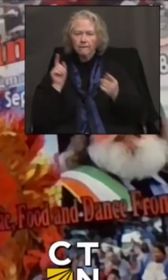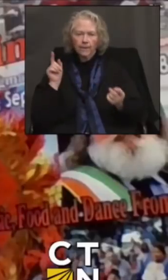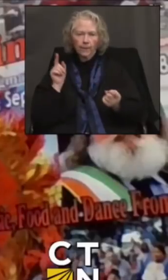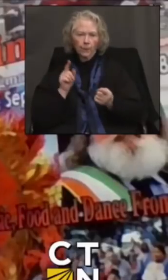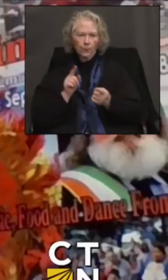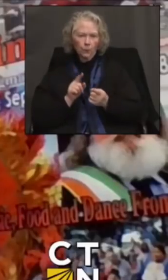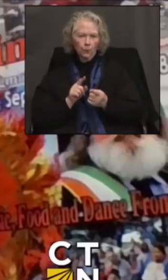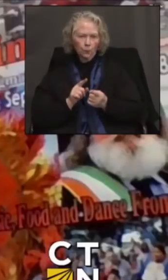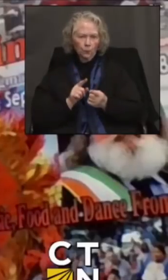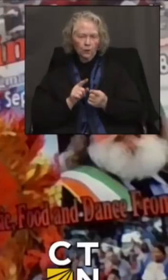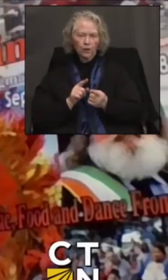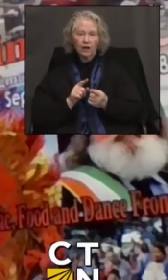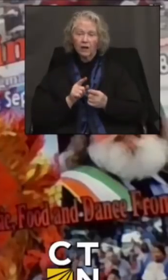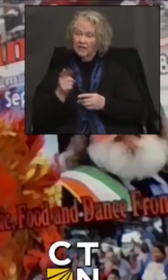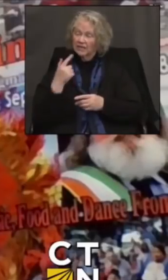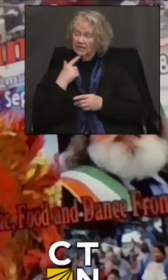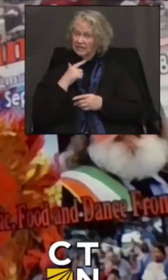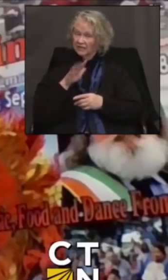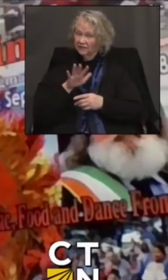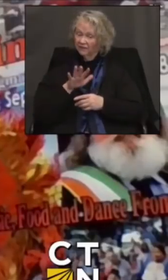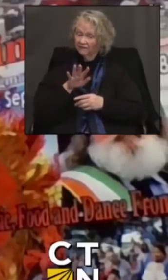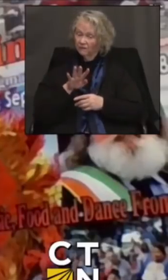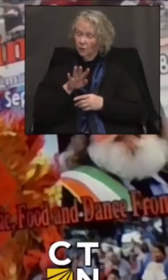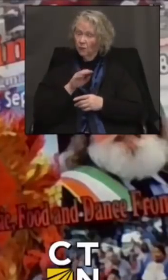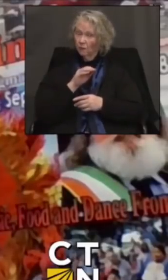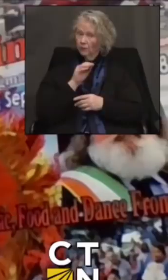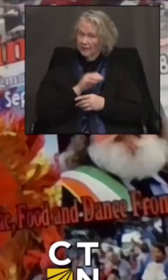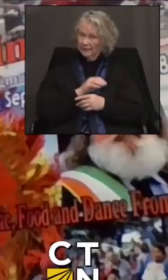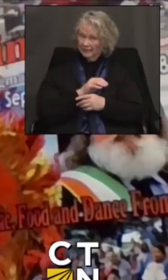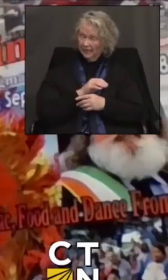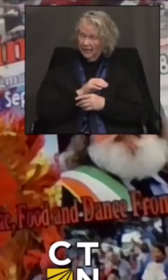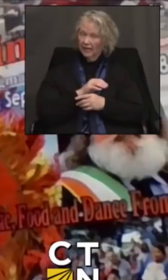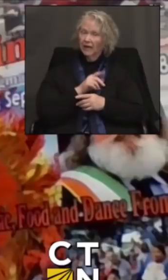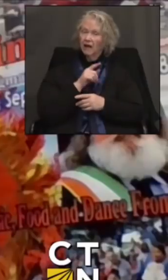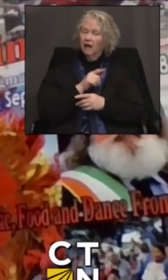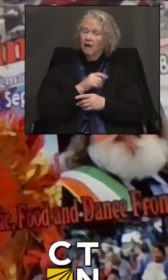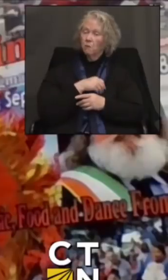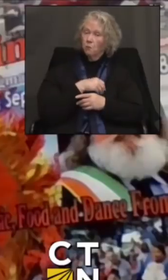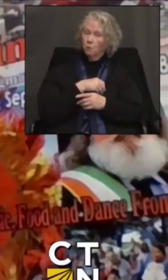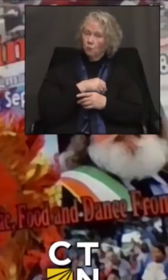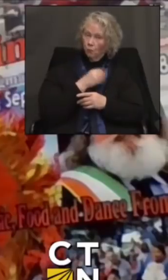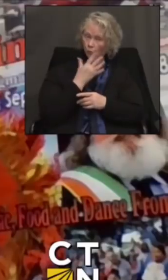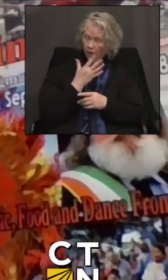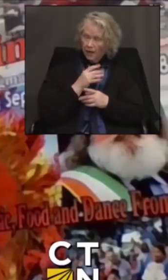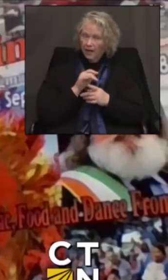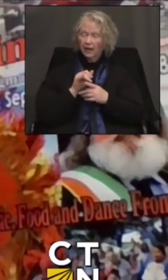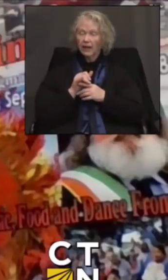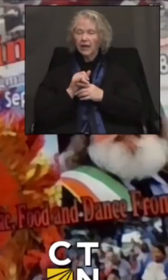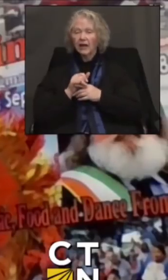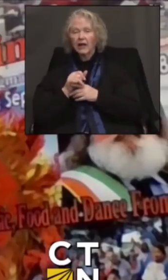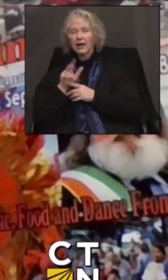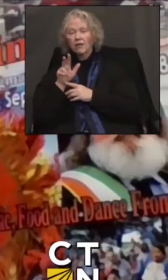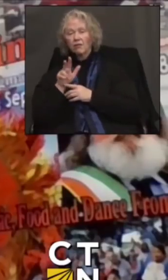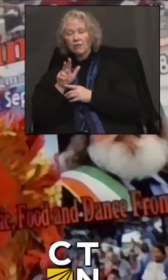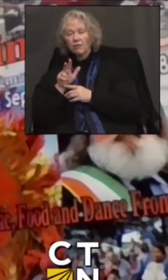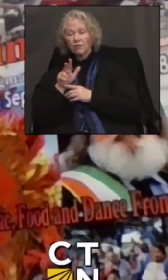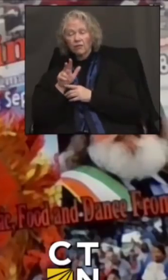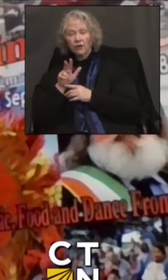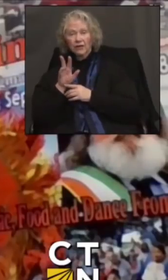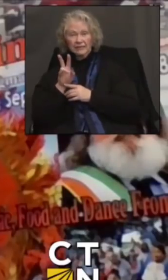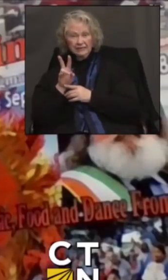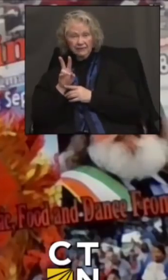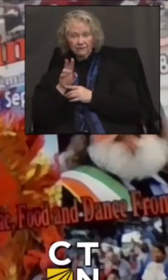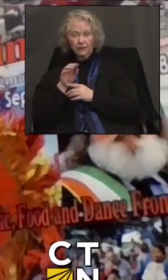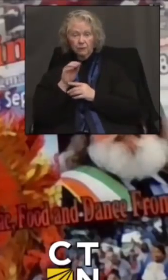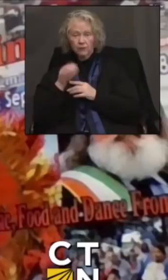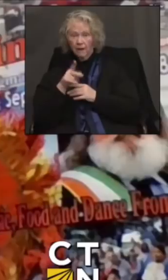nights ago, 54% Caucasian, 38% African American, and 37% Hispanic, which is a great